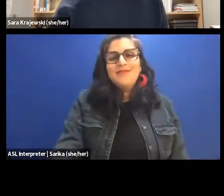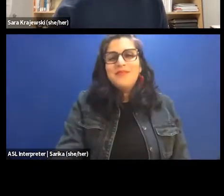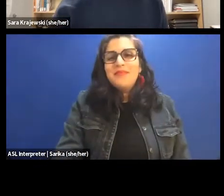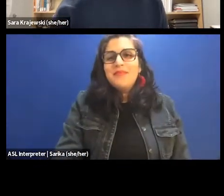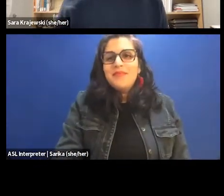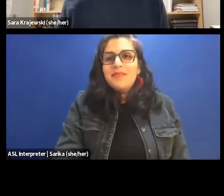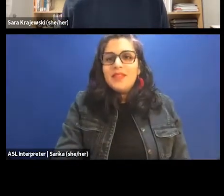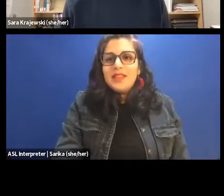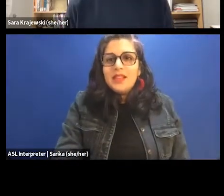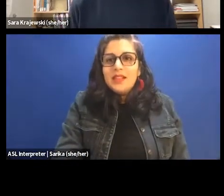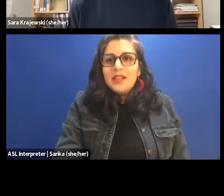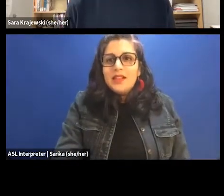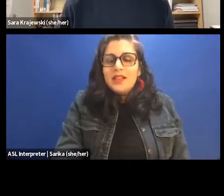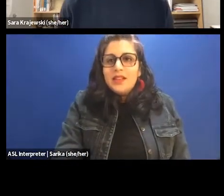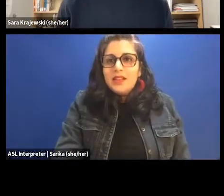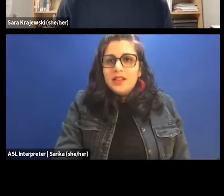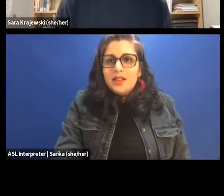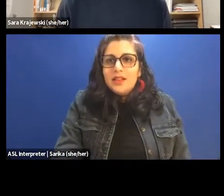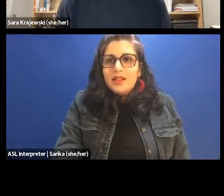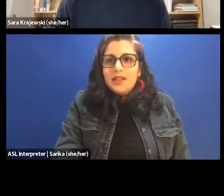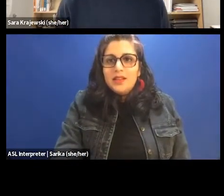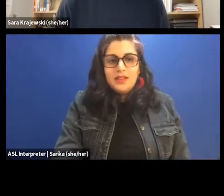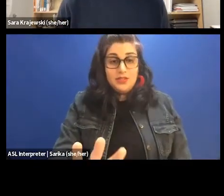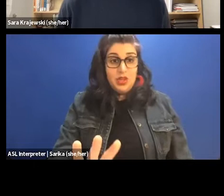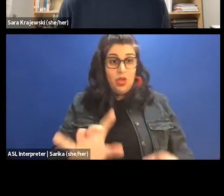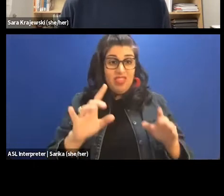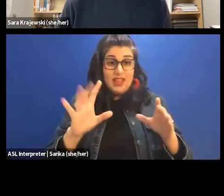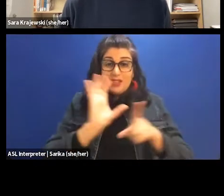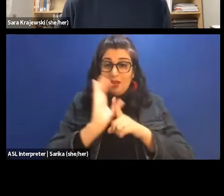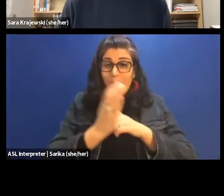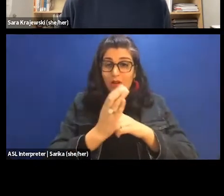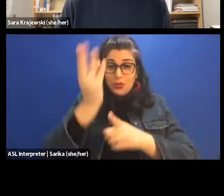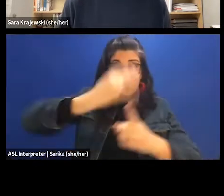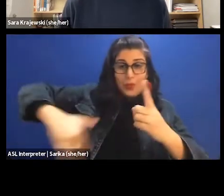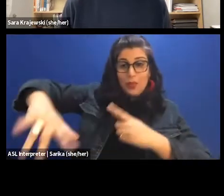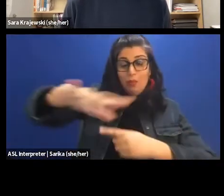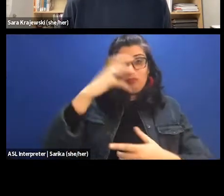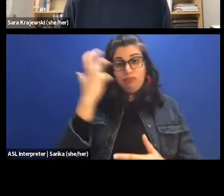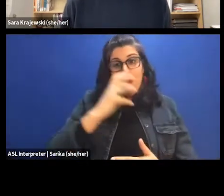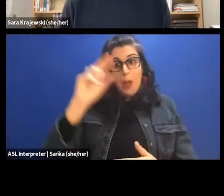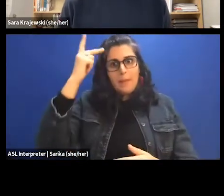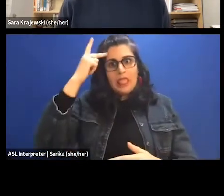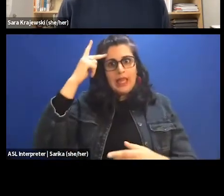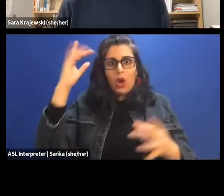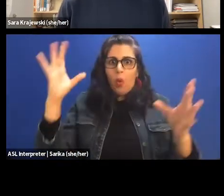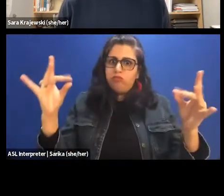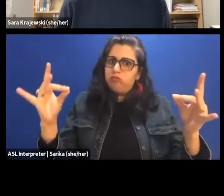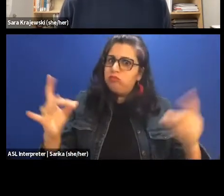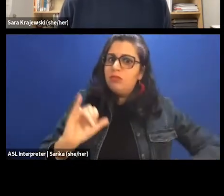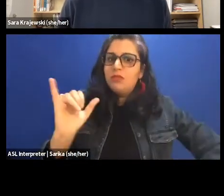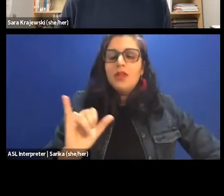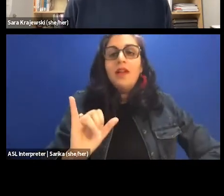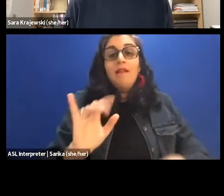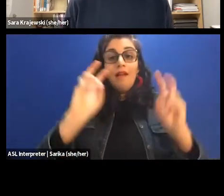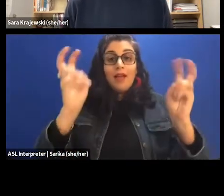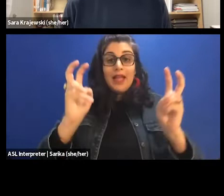Of course, this vibrant cultural scene in Mexico City was also a political hotbed. The theme, Spirit of